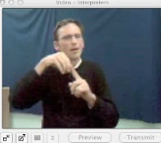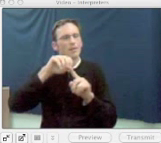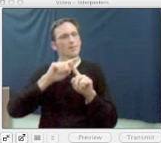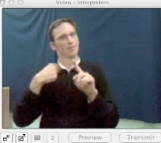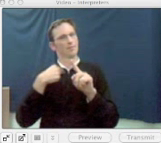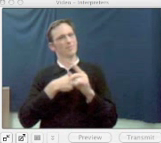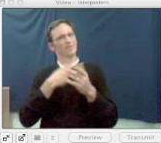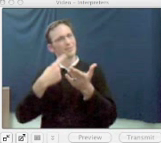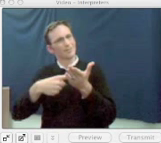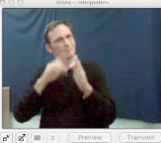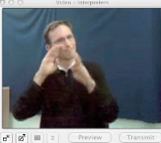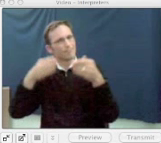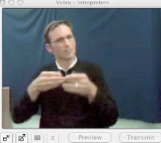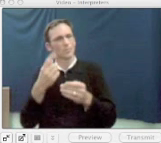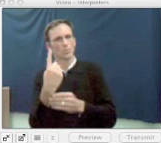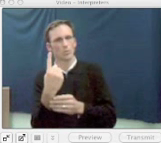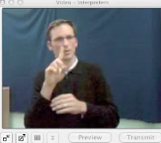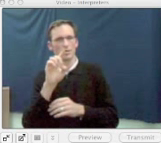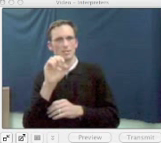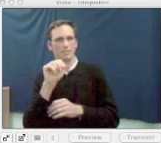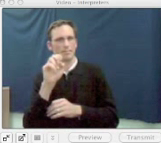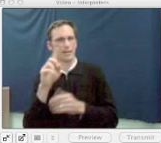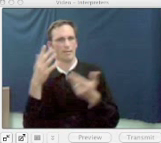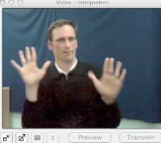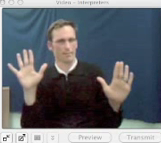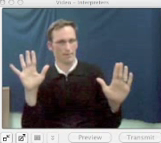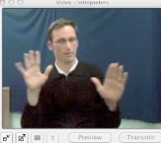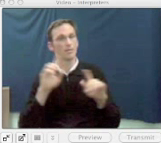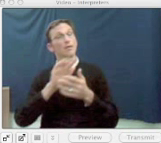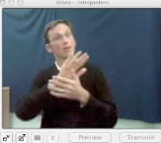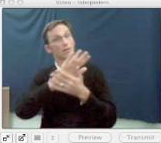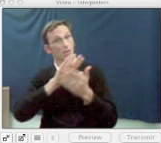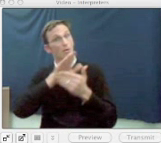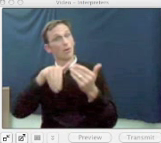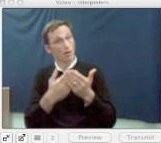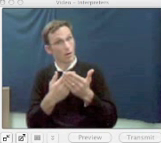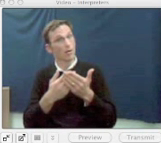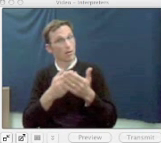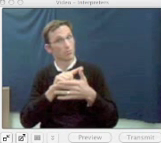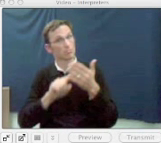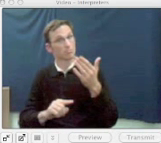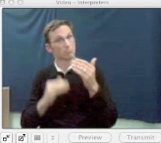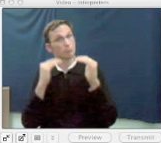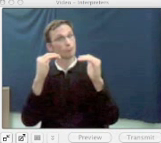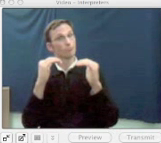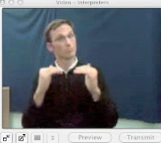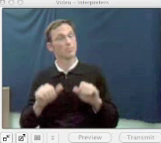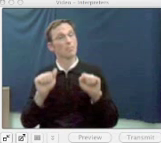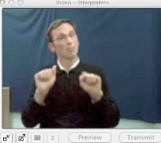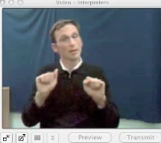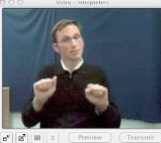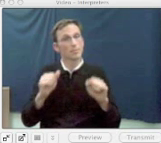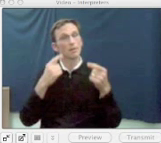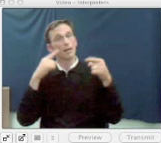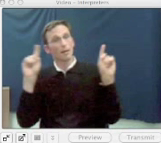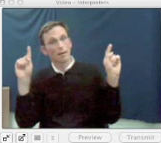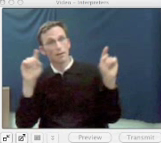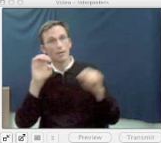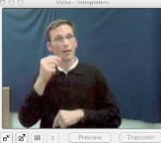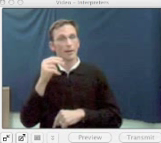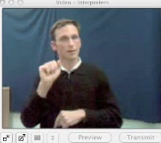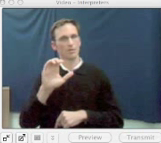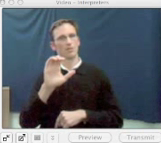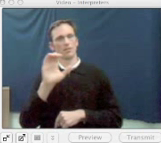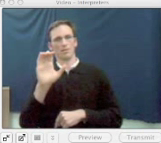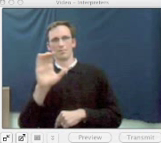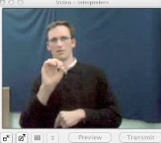us. But all of these are effective and ethical controls. Now you'll notice I use the term controls